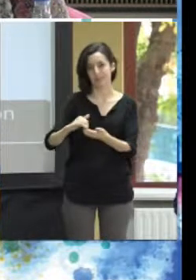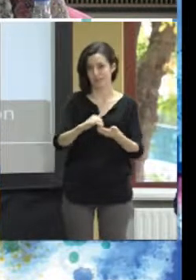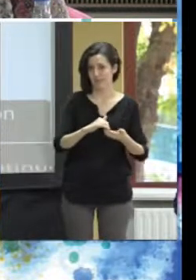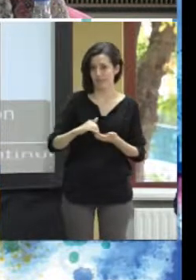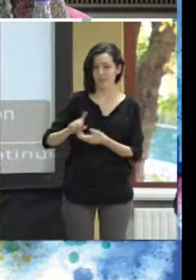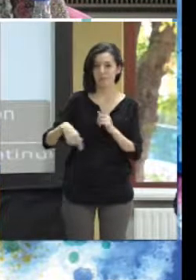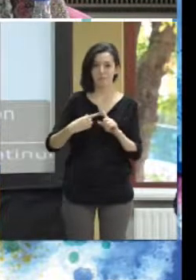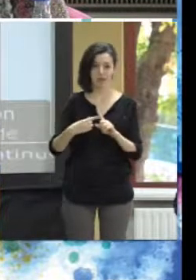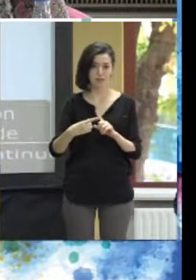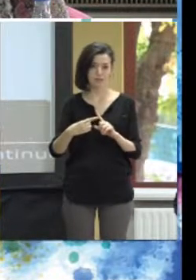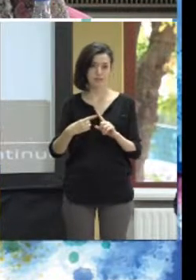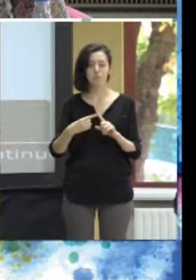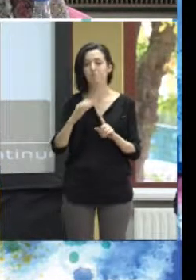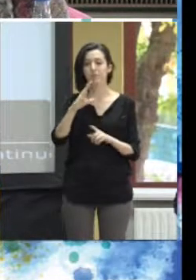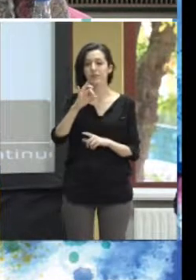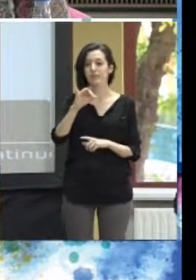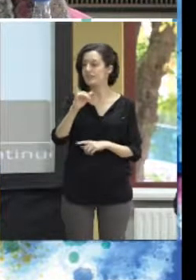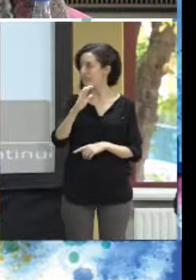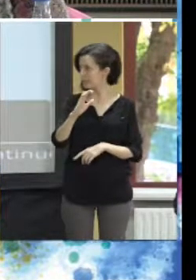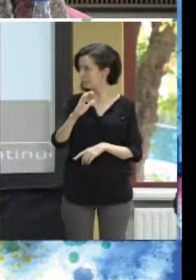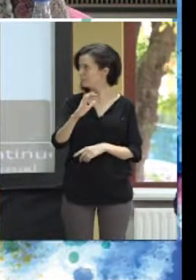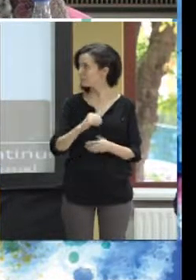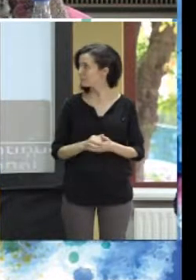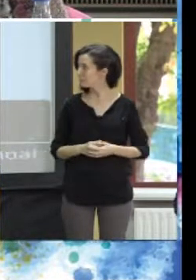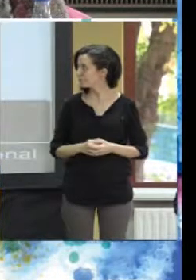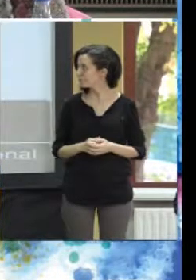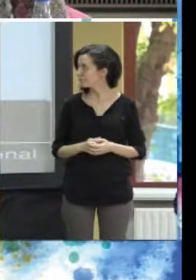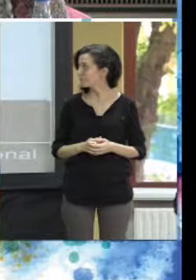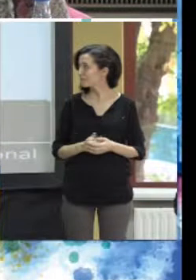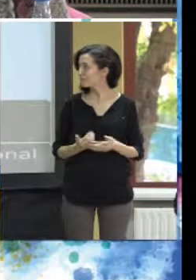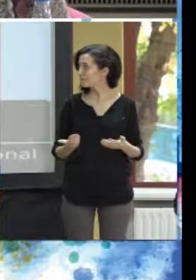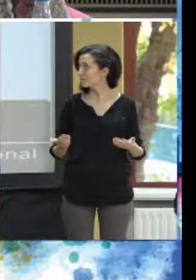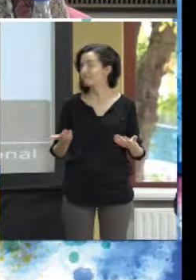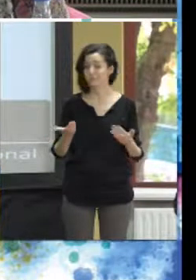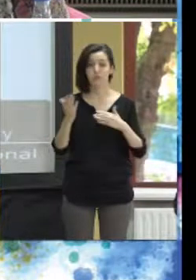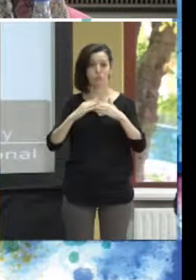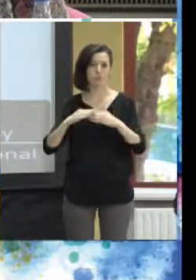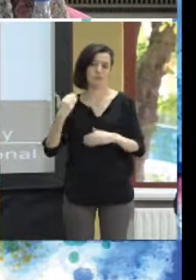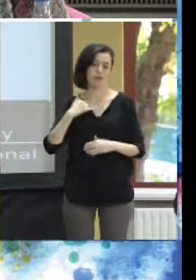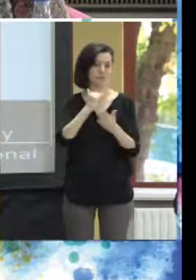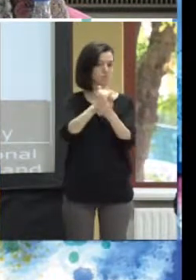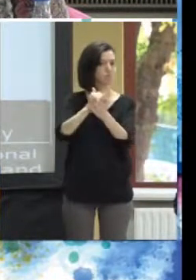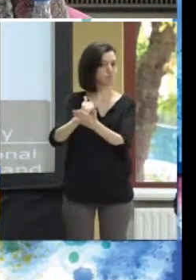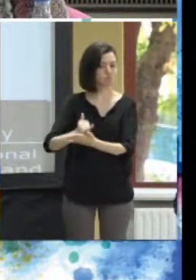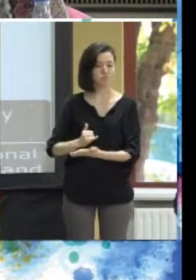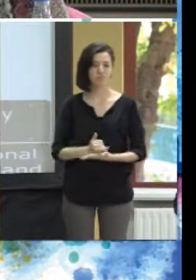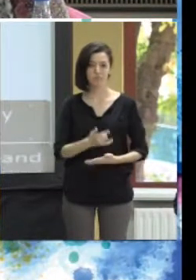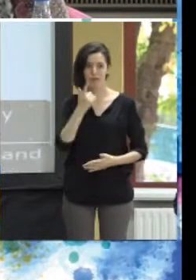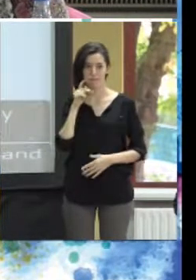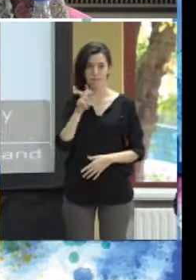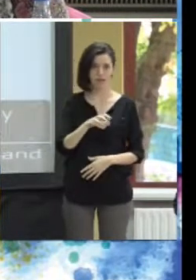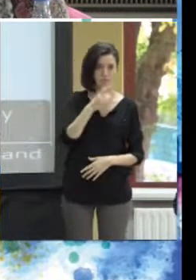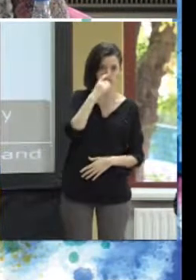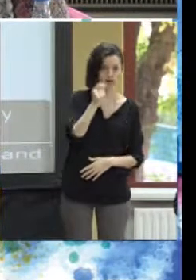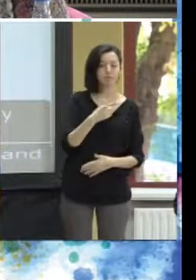Deaf People of Spain, and CESIA. And they have tested, users have tested this app, and this app, you can